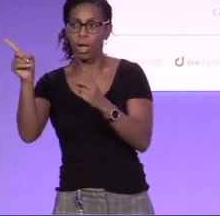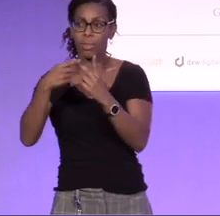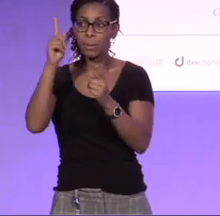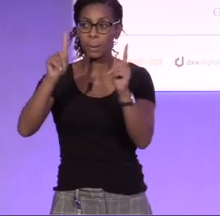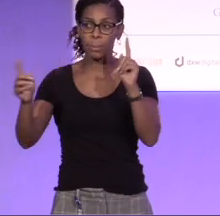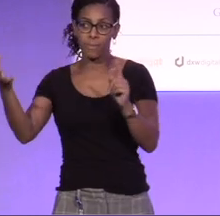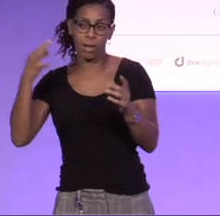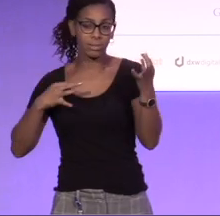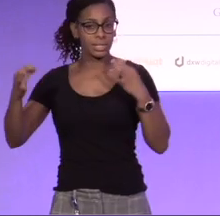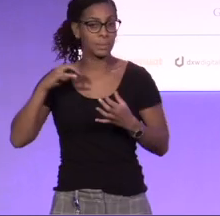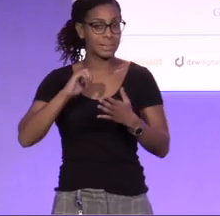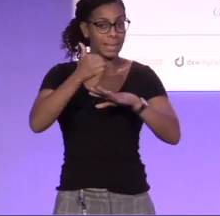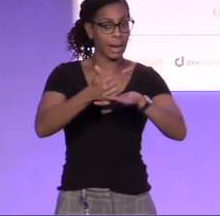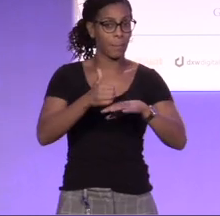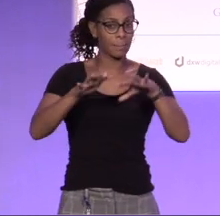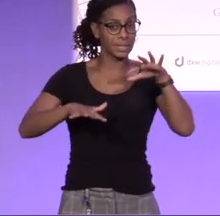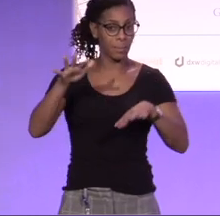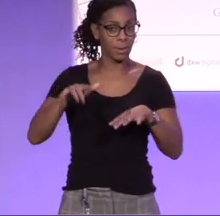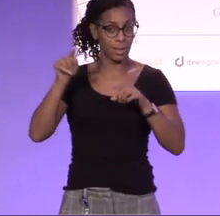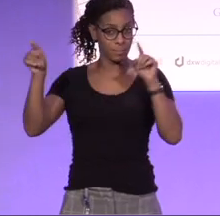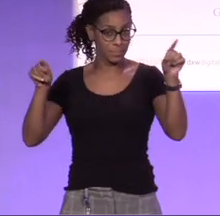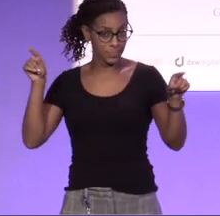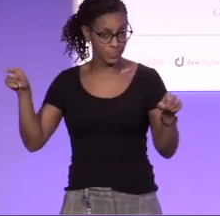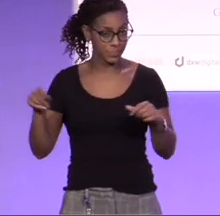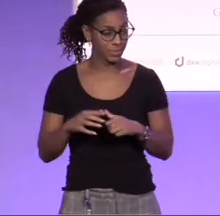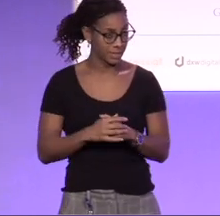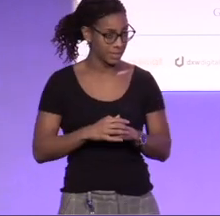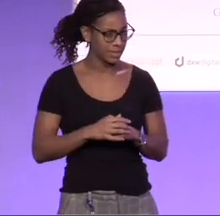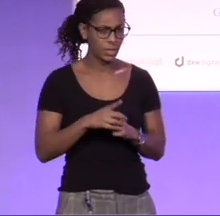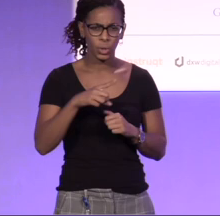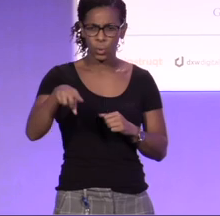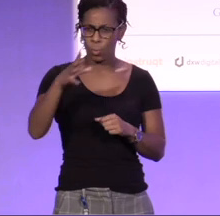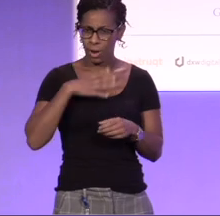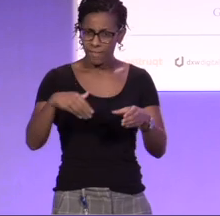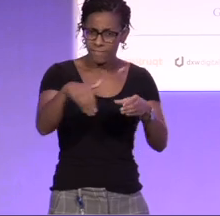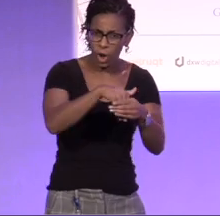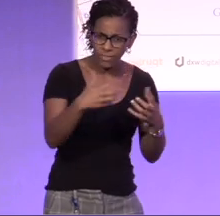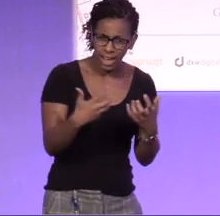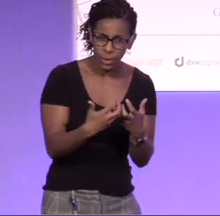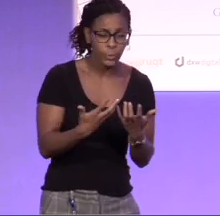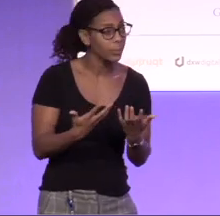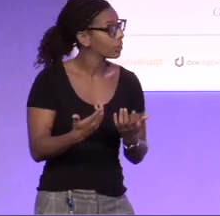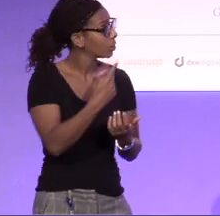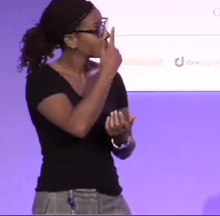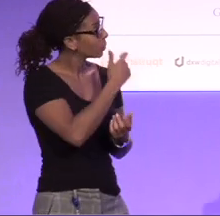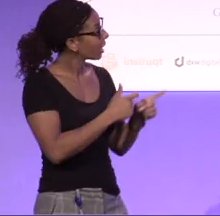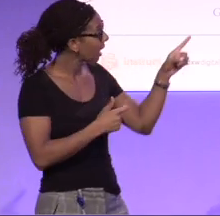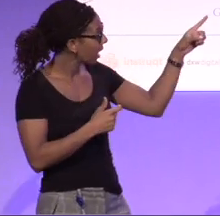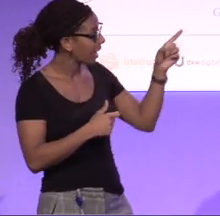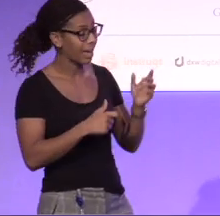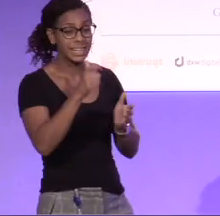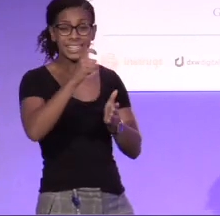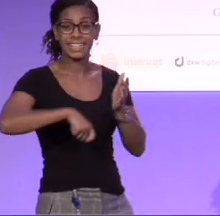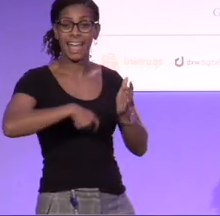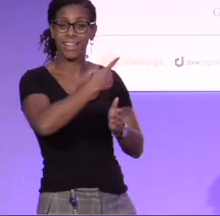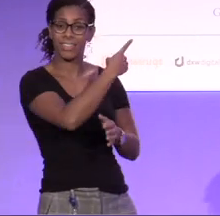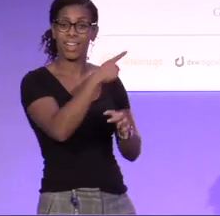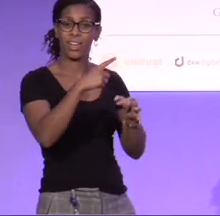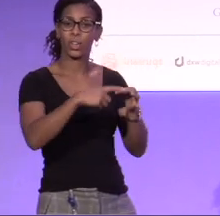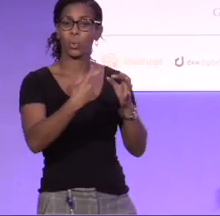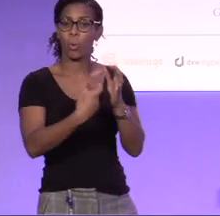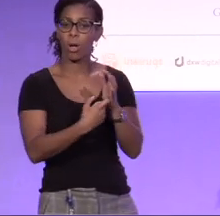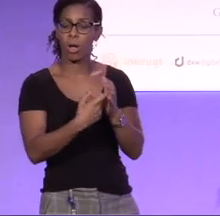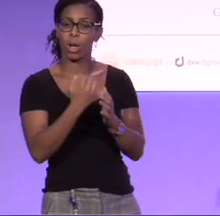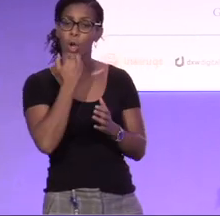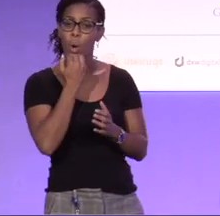So how can you get involved? You can scan this nice little barcode or a QR code that will